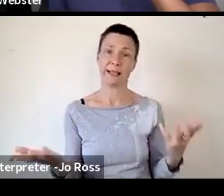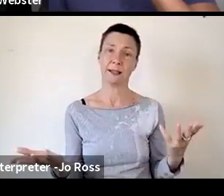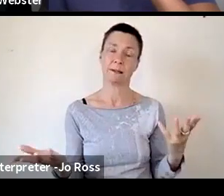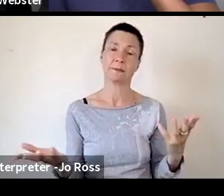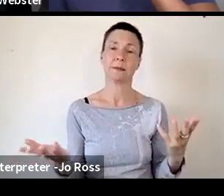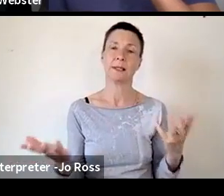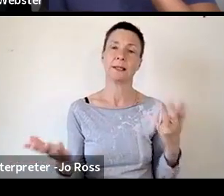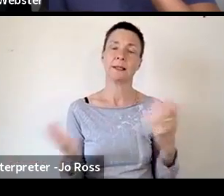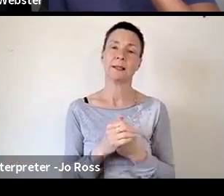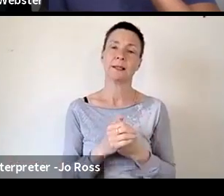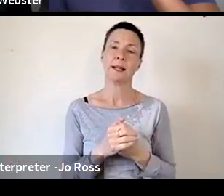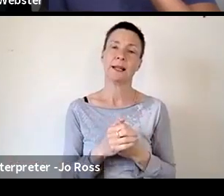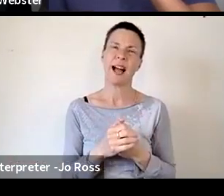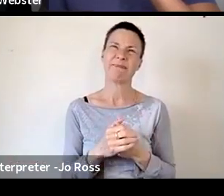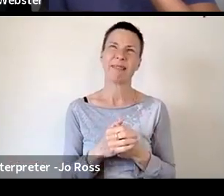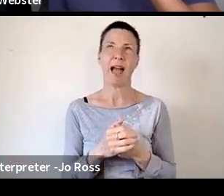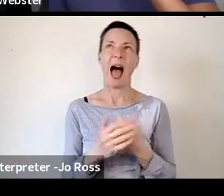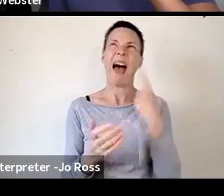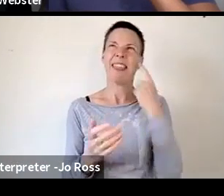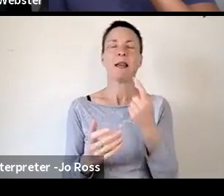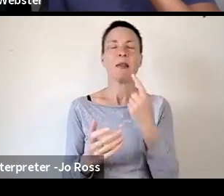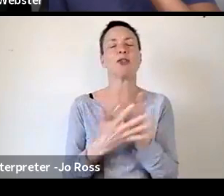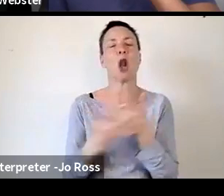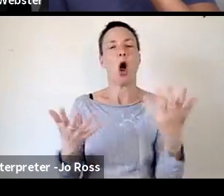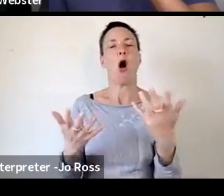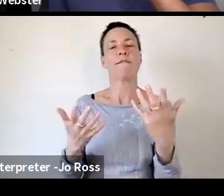but yeah, I think there's a lot of goodwill.